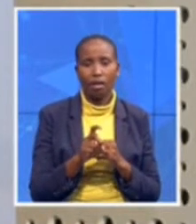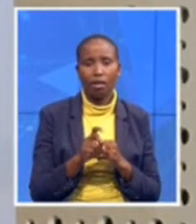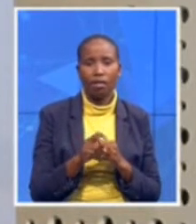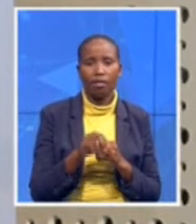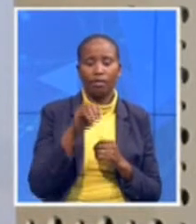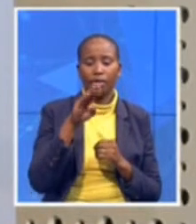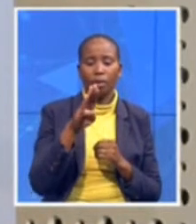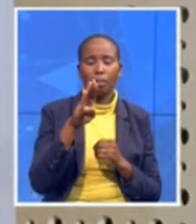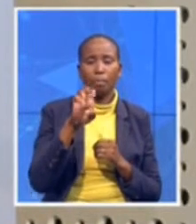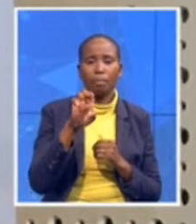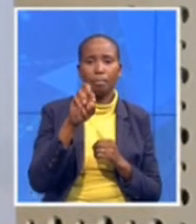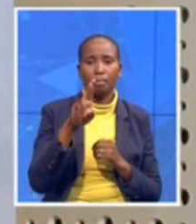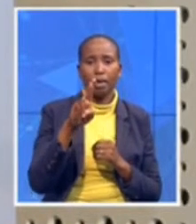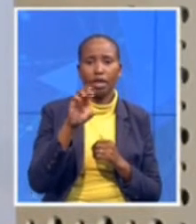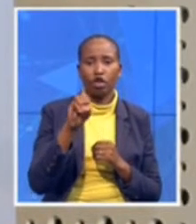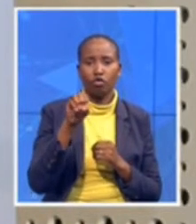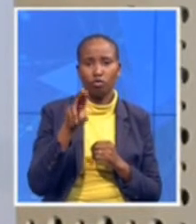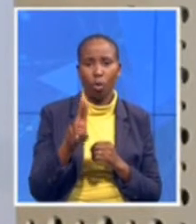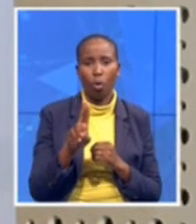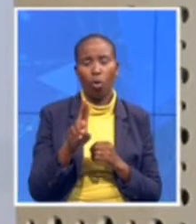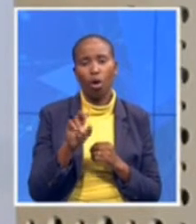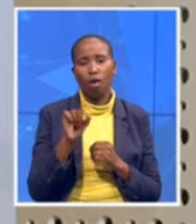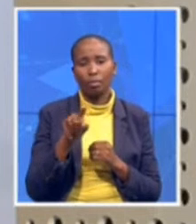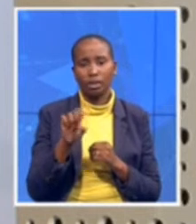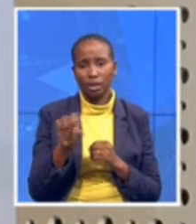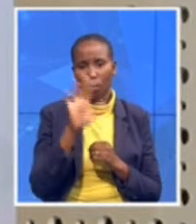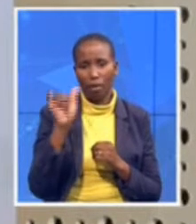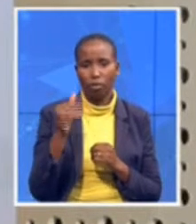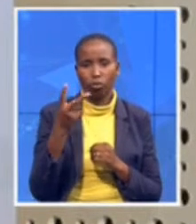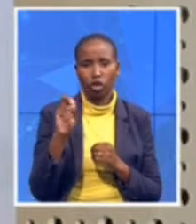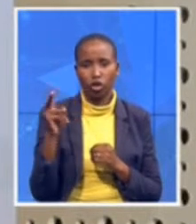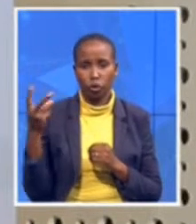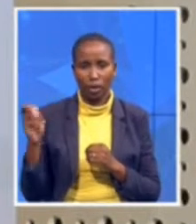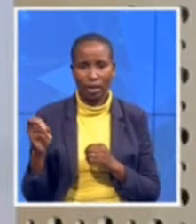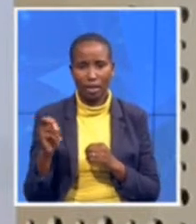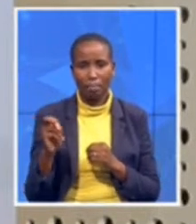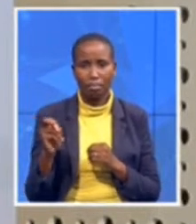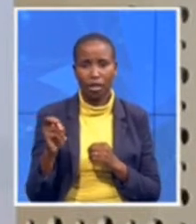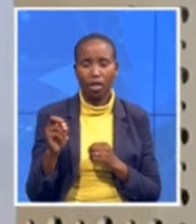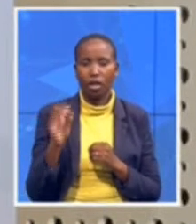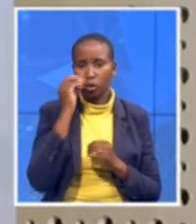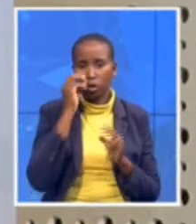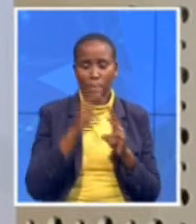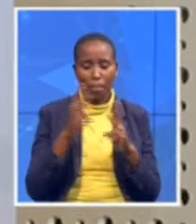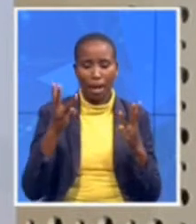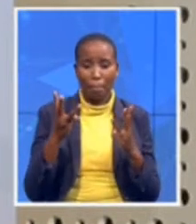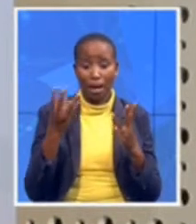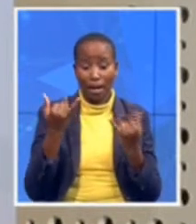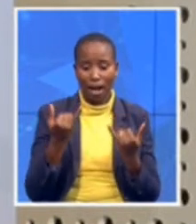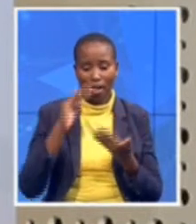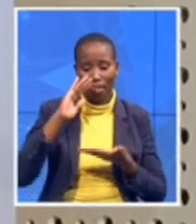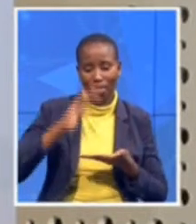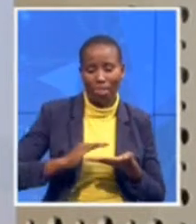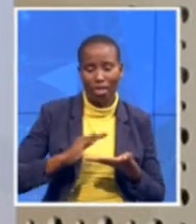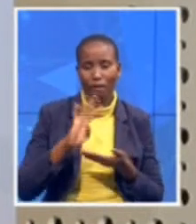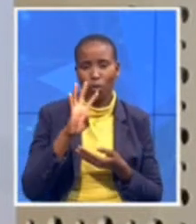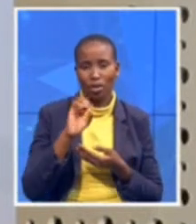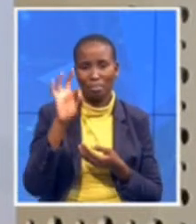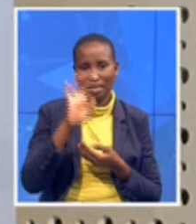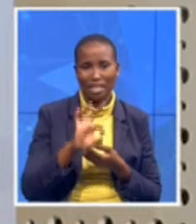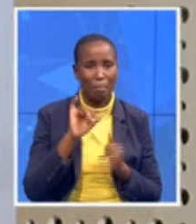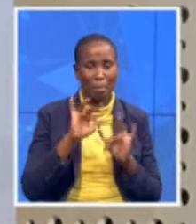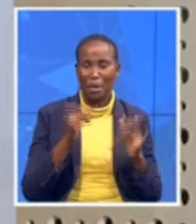2020, daily newspaper circulation declined by 14% over the previous year, with